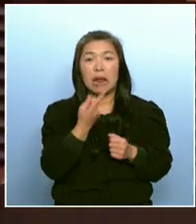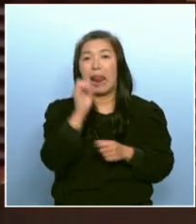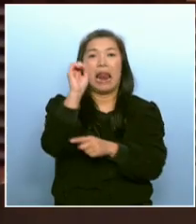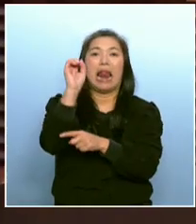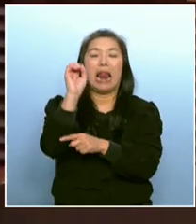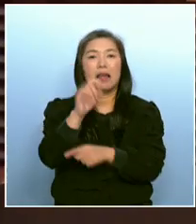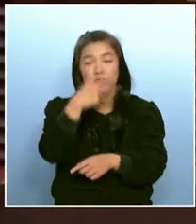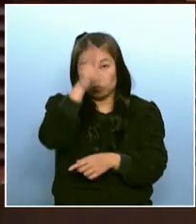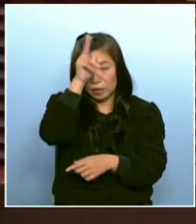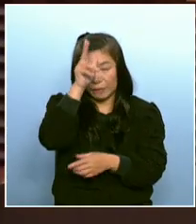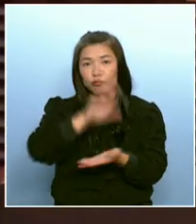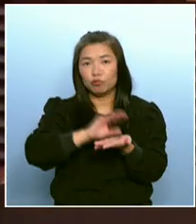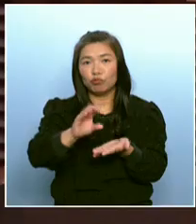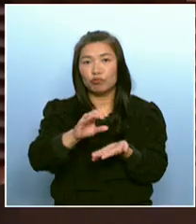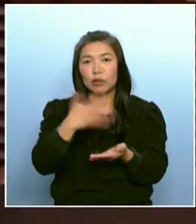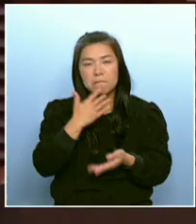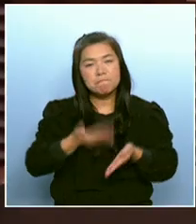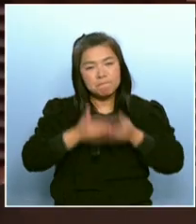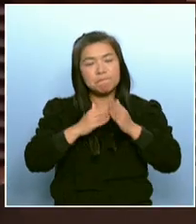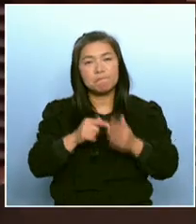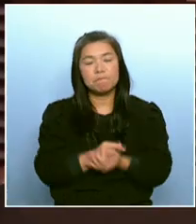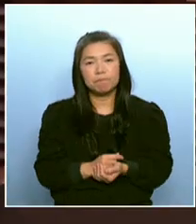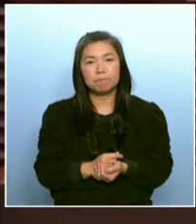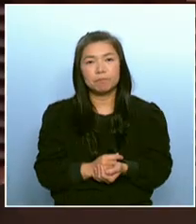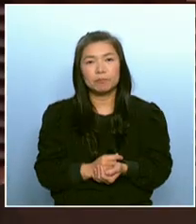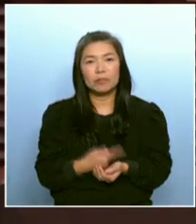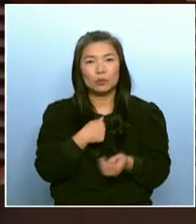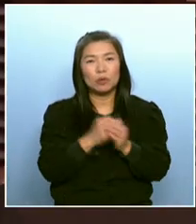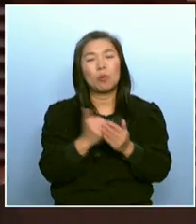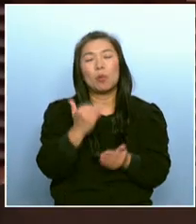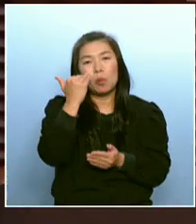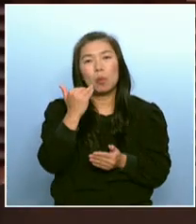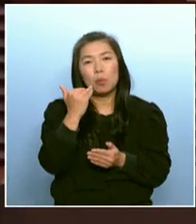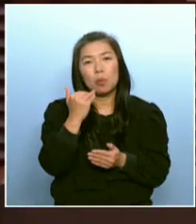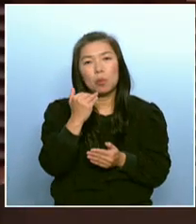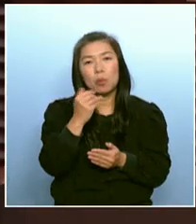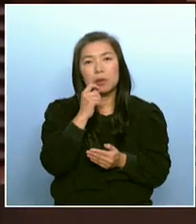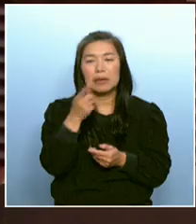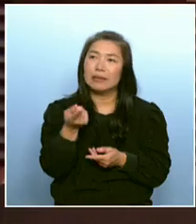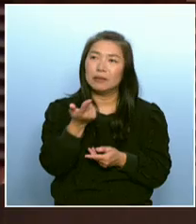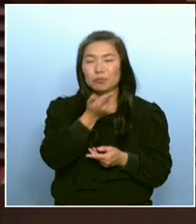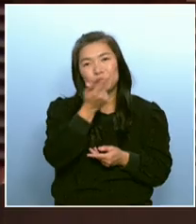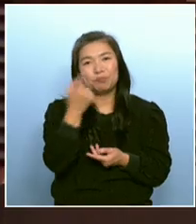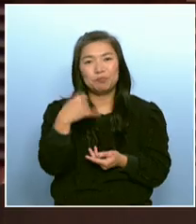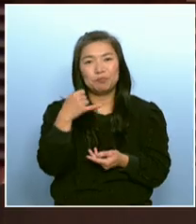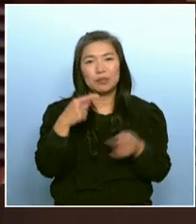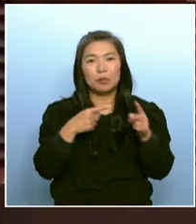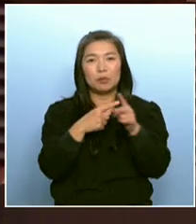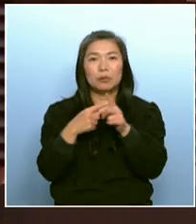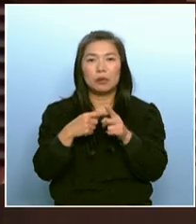may know, in the private sector, we do not have much supply of such facilities, so we try to construct